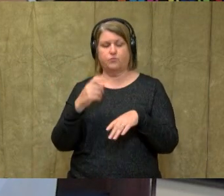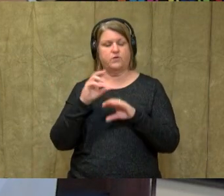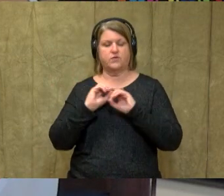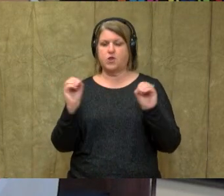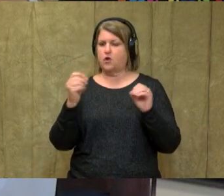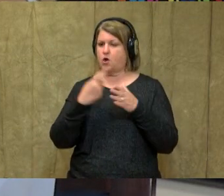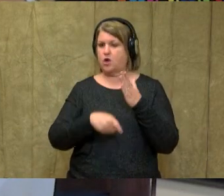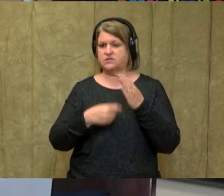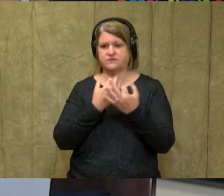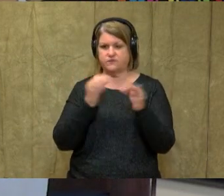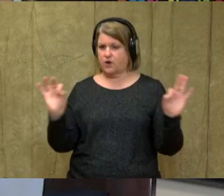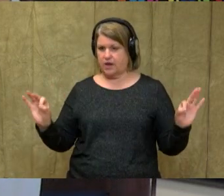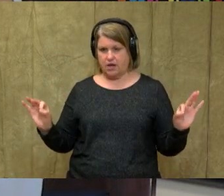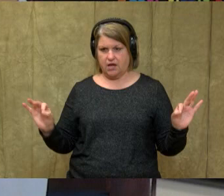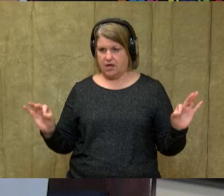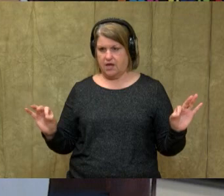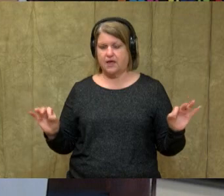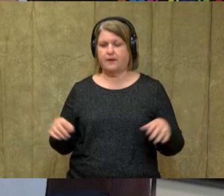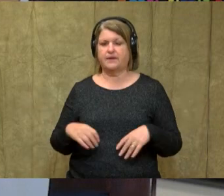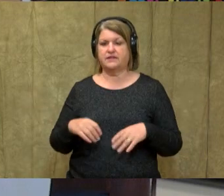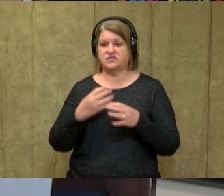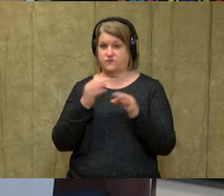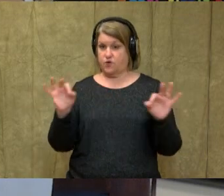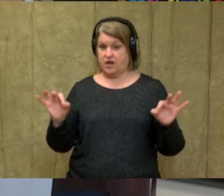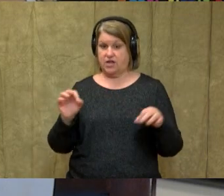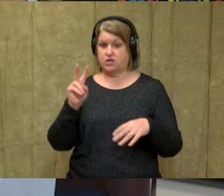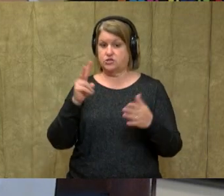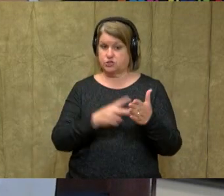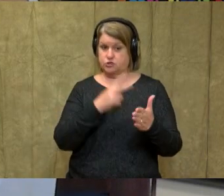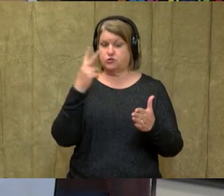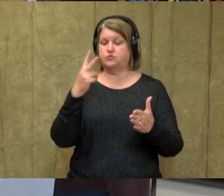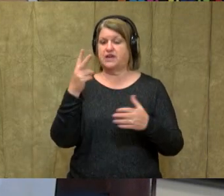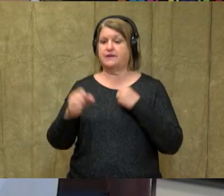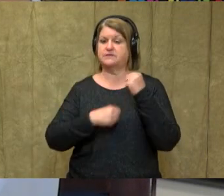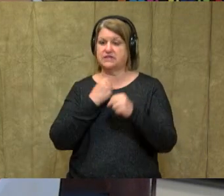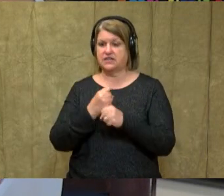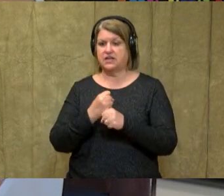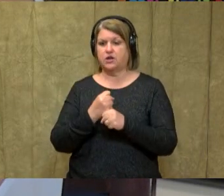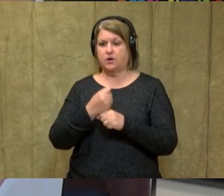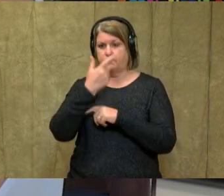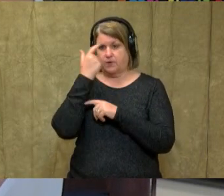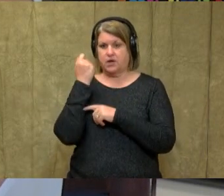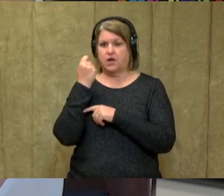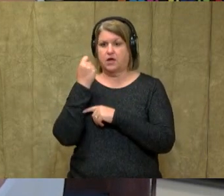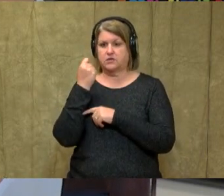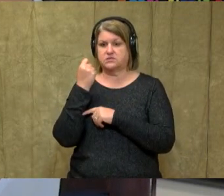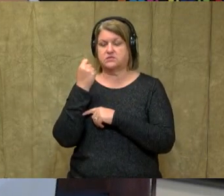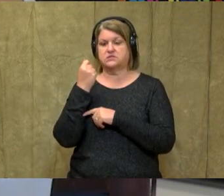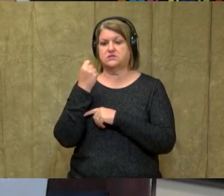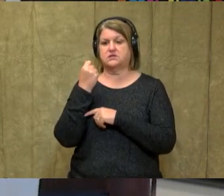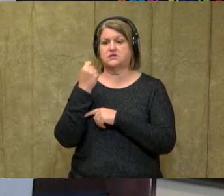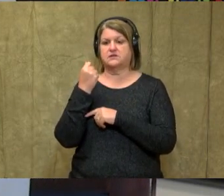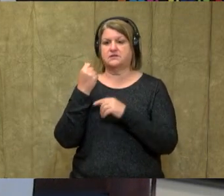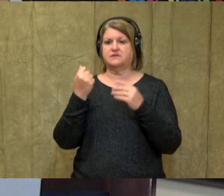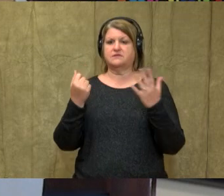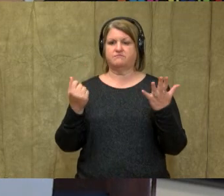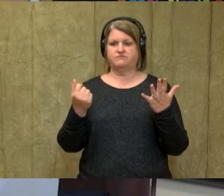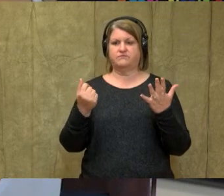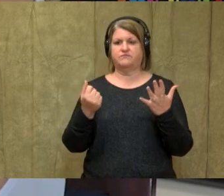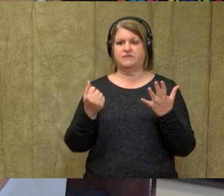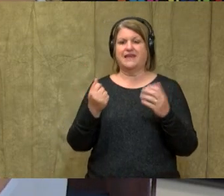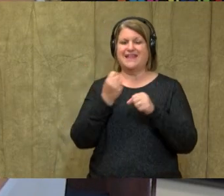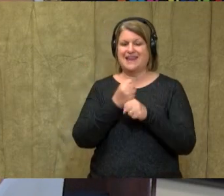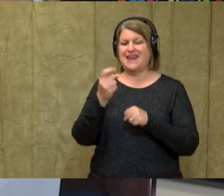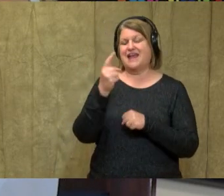cost. Now it's 2 times per year, and they did that because of the new update with them being able to take just the subject test coming up